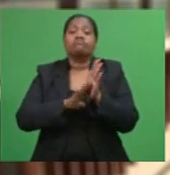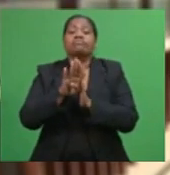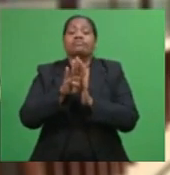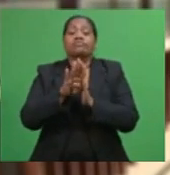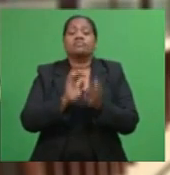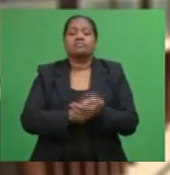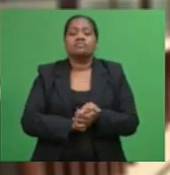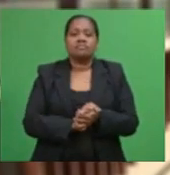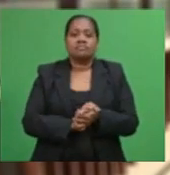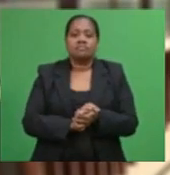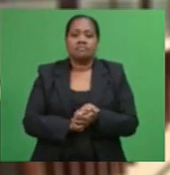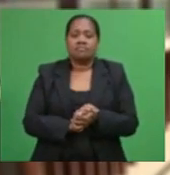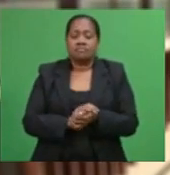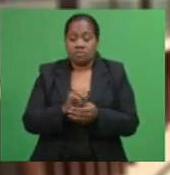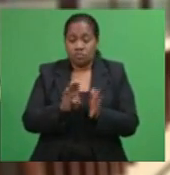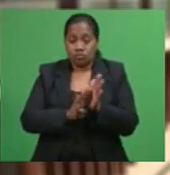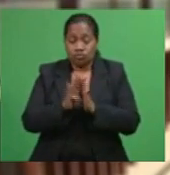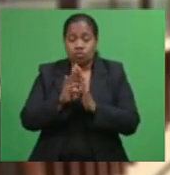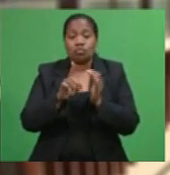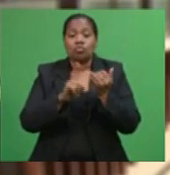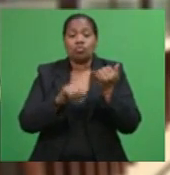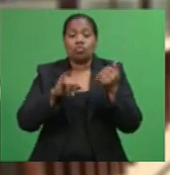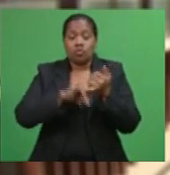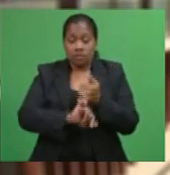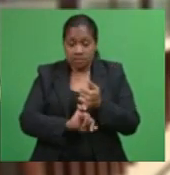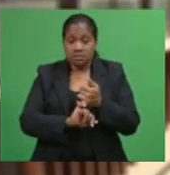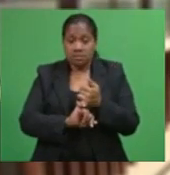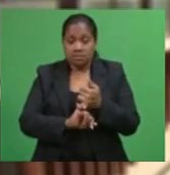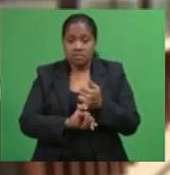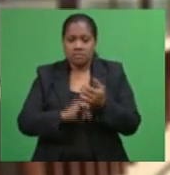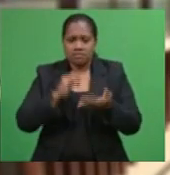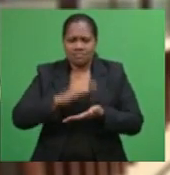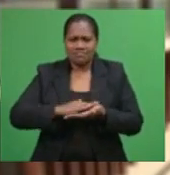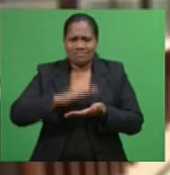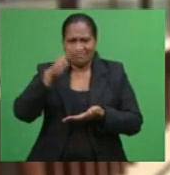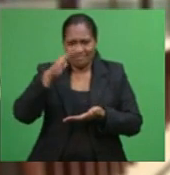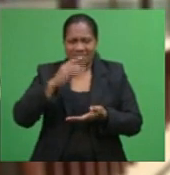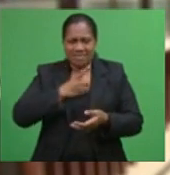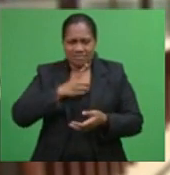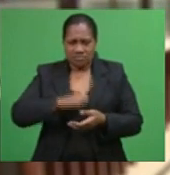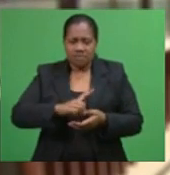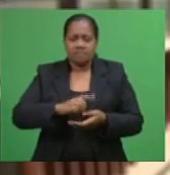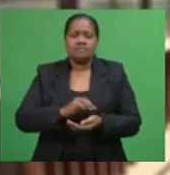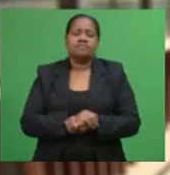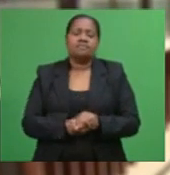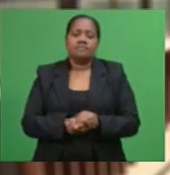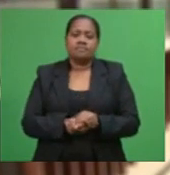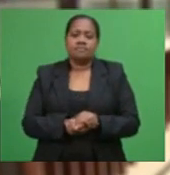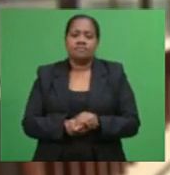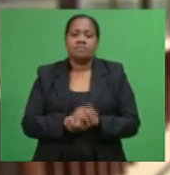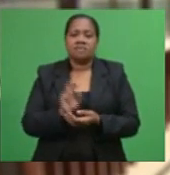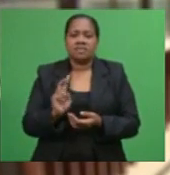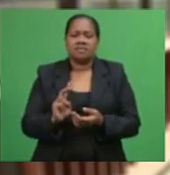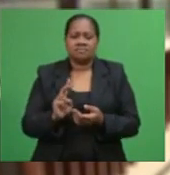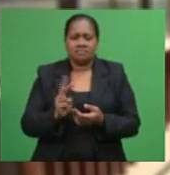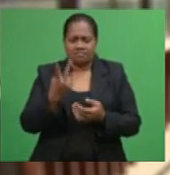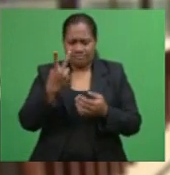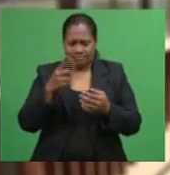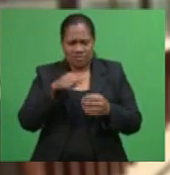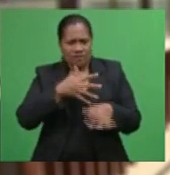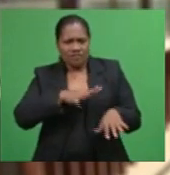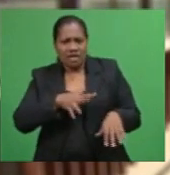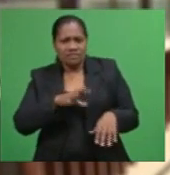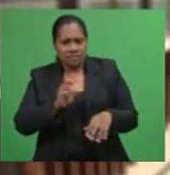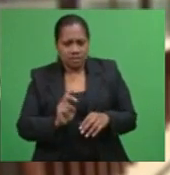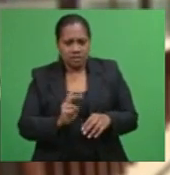today, propelled by rising US bond yields and increasing safe haven demand and growing fears about a second wave of coronavirus infections,